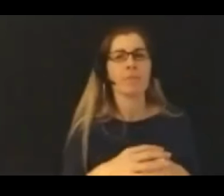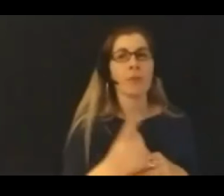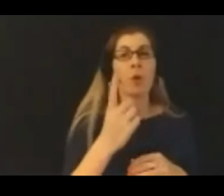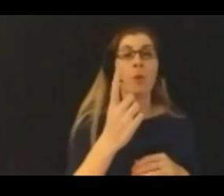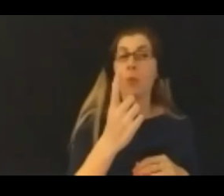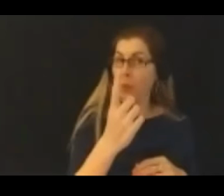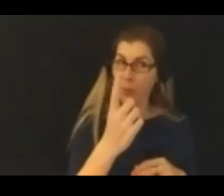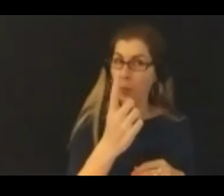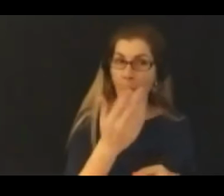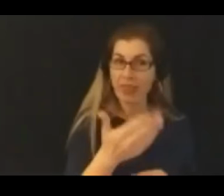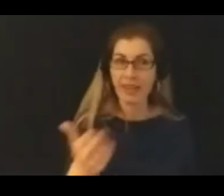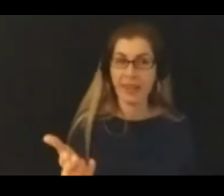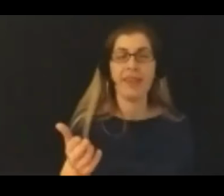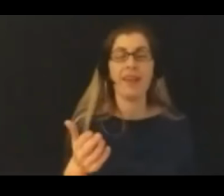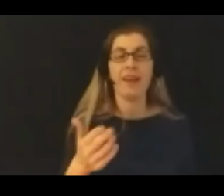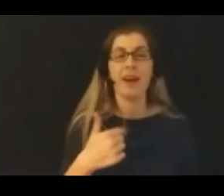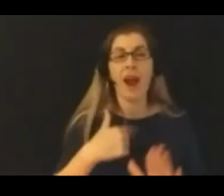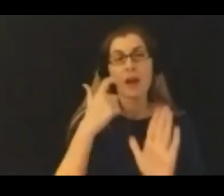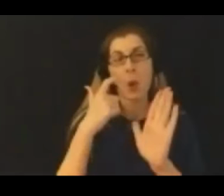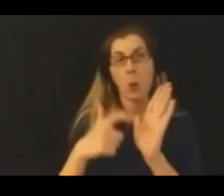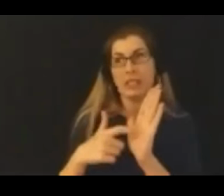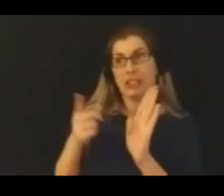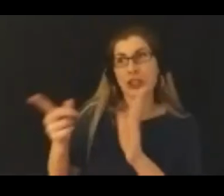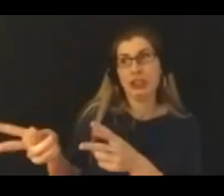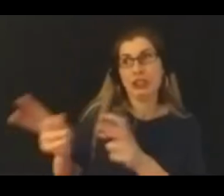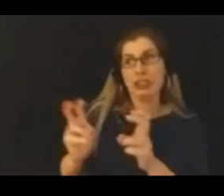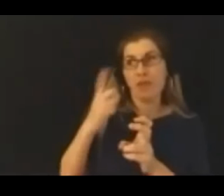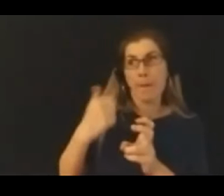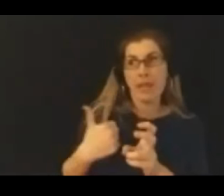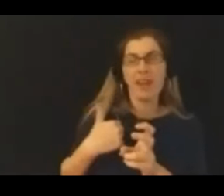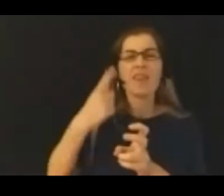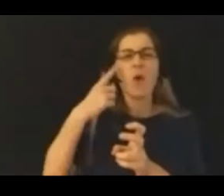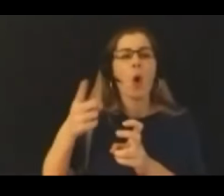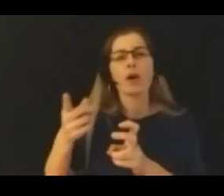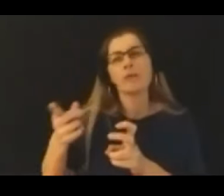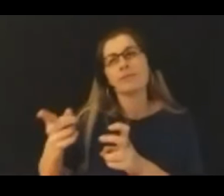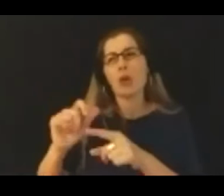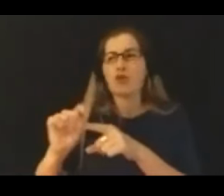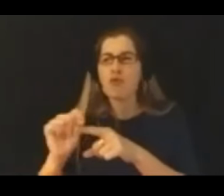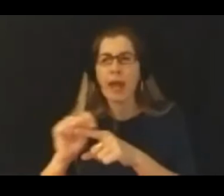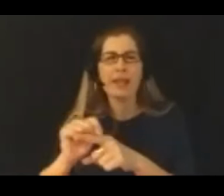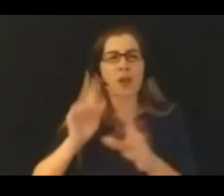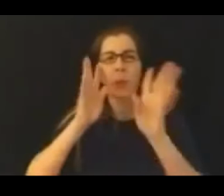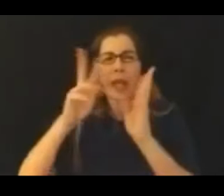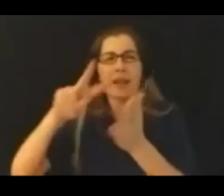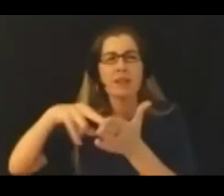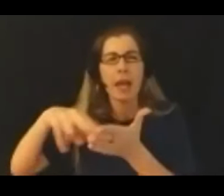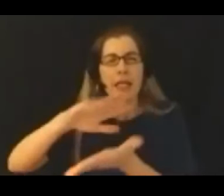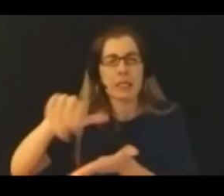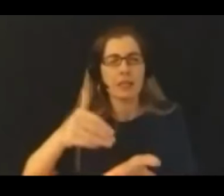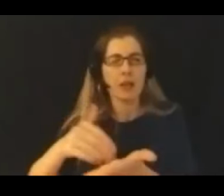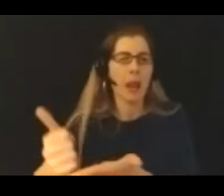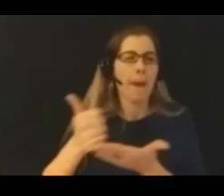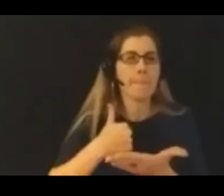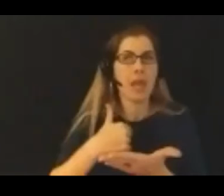really is the foundation for training at the Creative Dance Center, and something that I've tried to incorporate with New River Moving Arts in